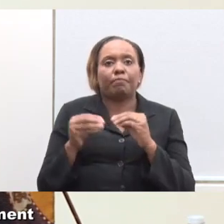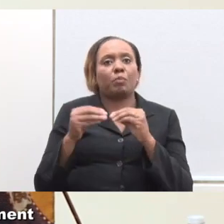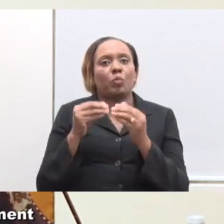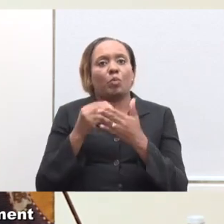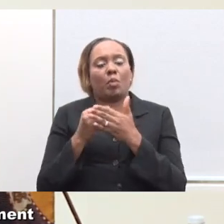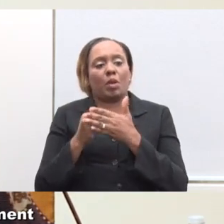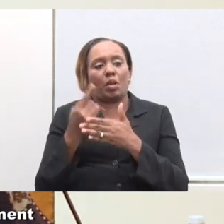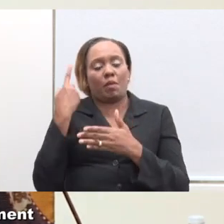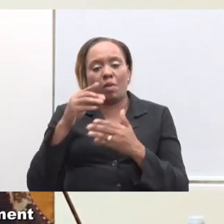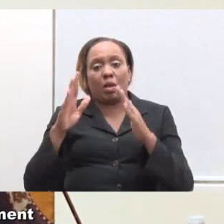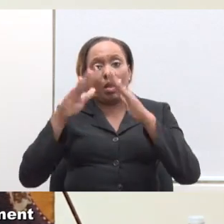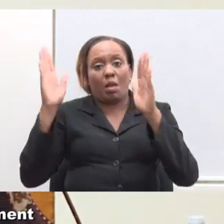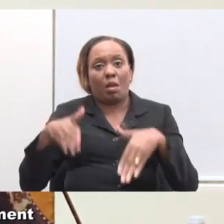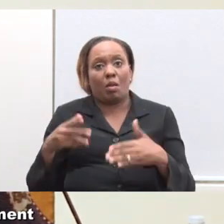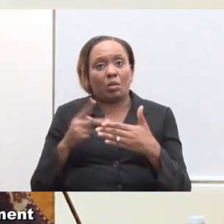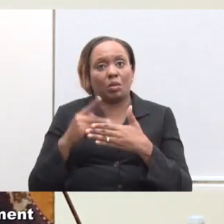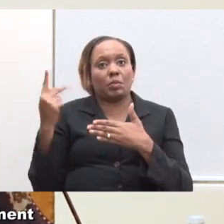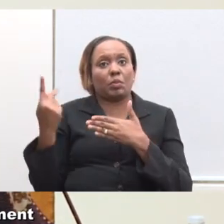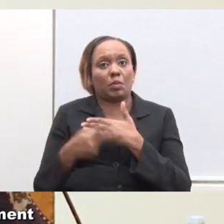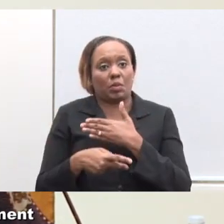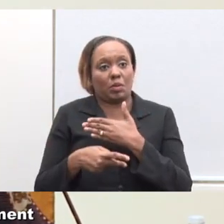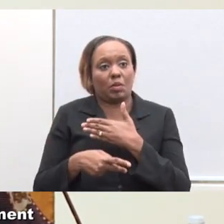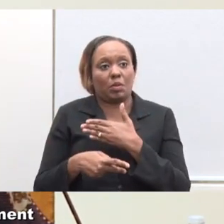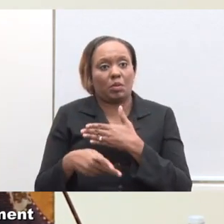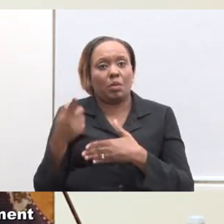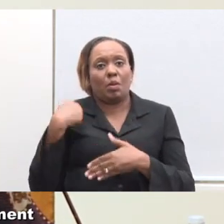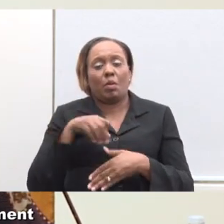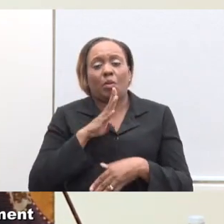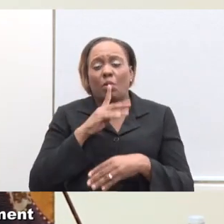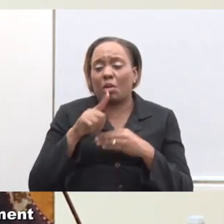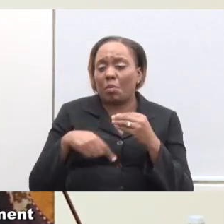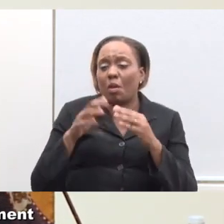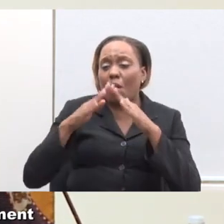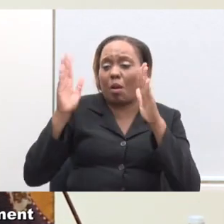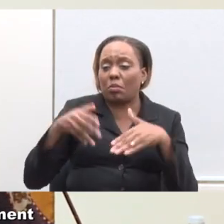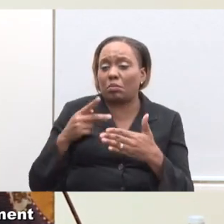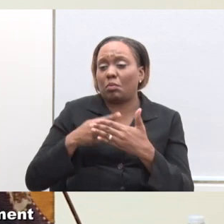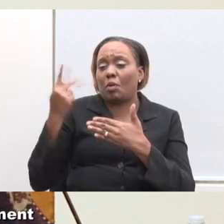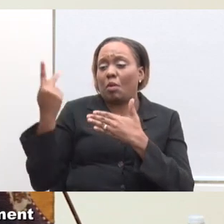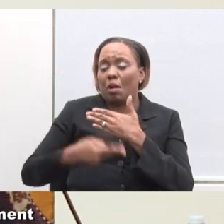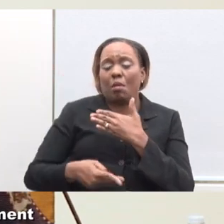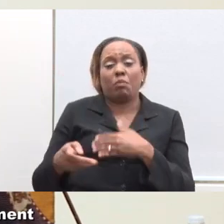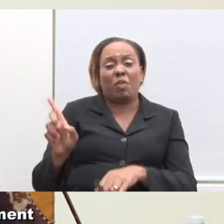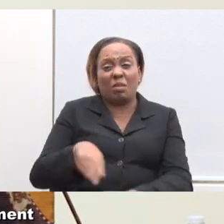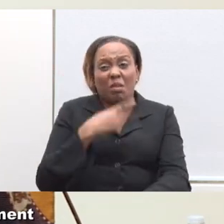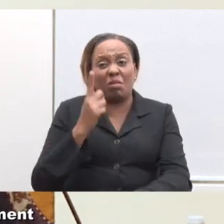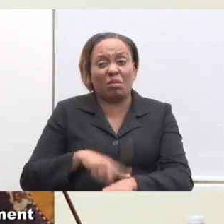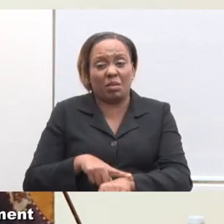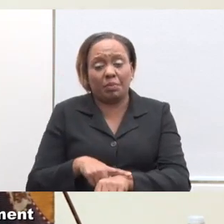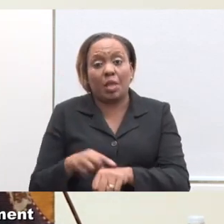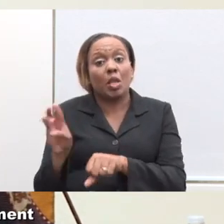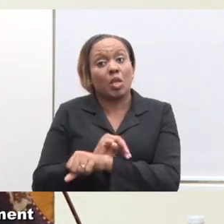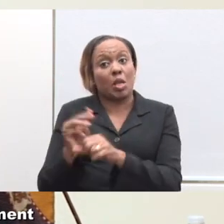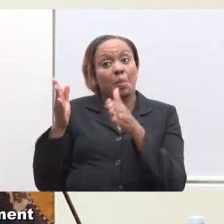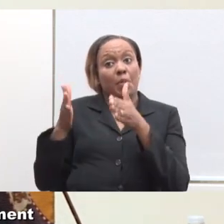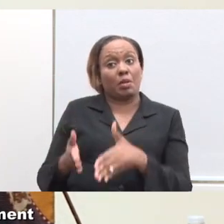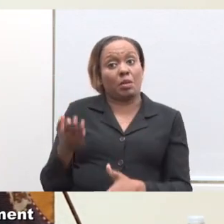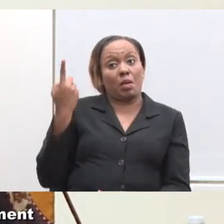the housing program that we have been talking about for some time. The Minister of Housing has